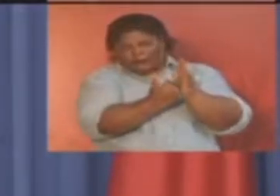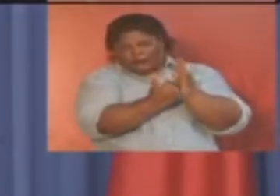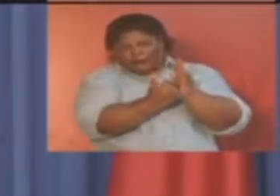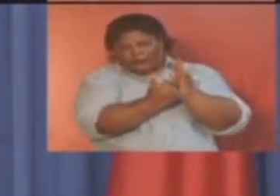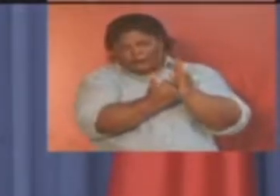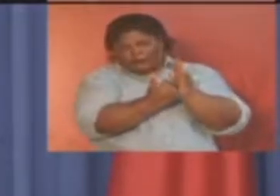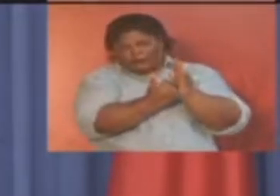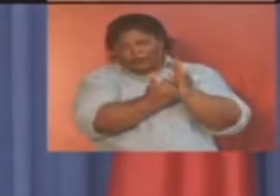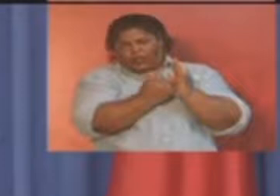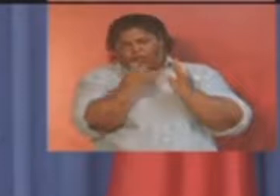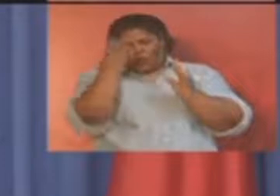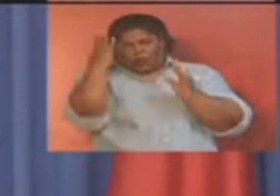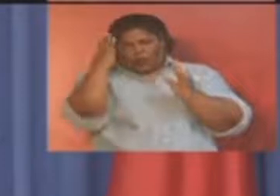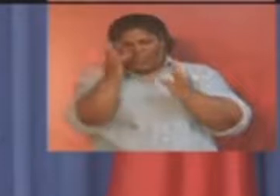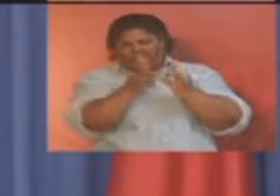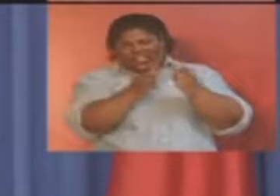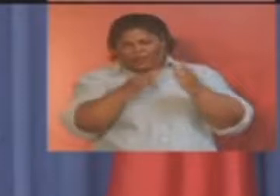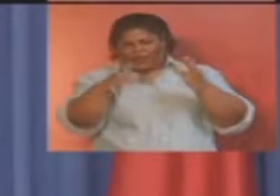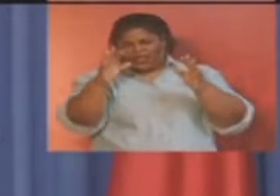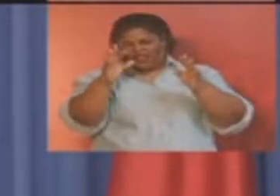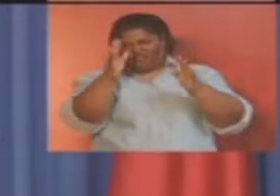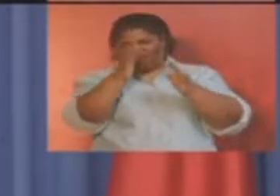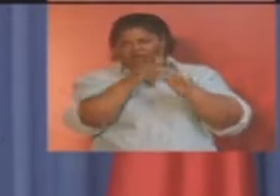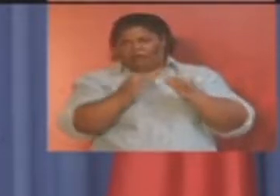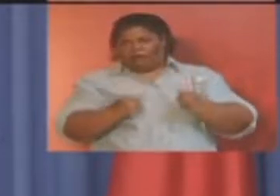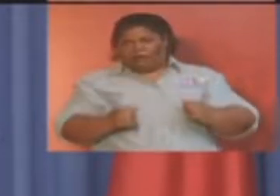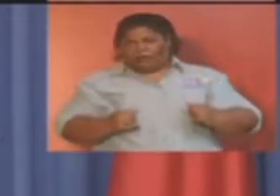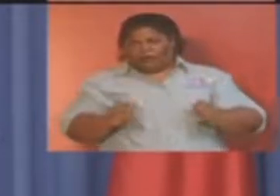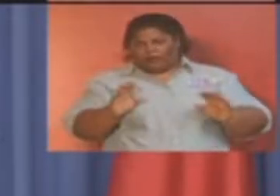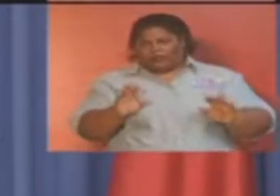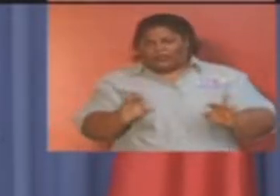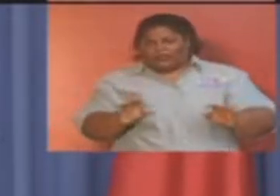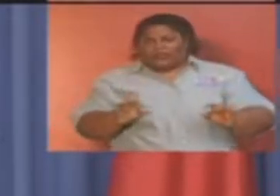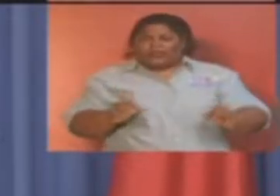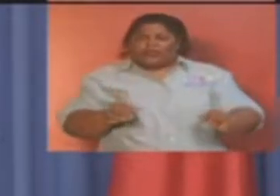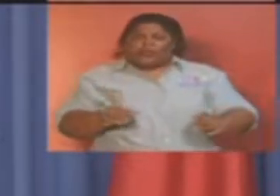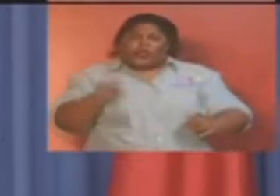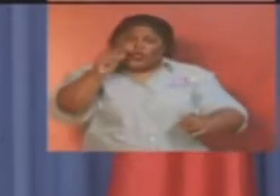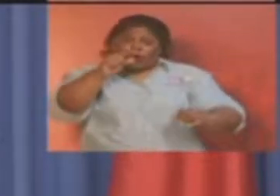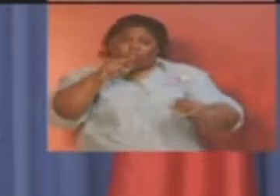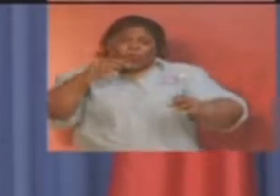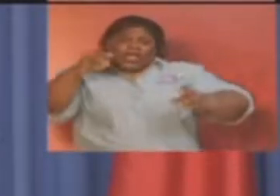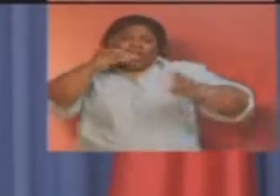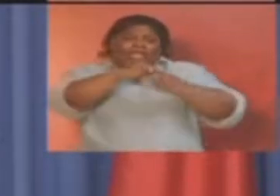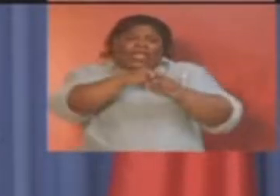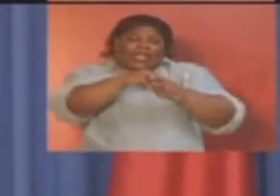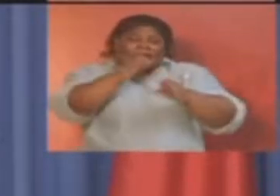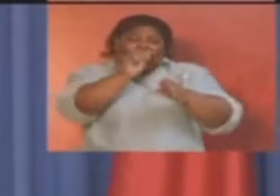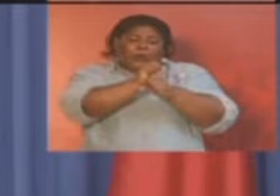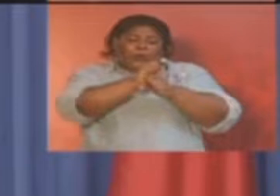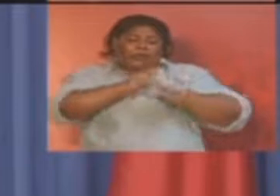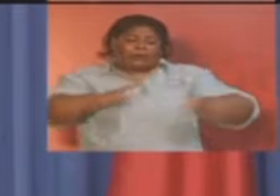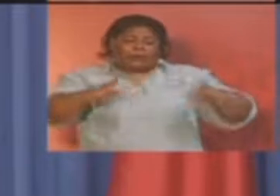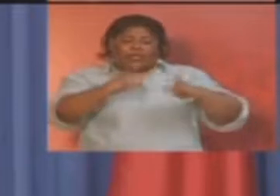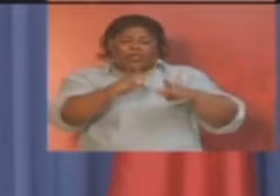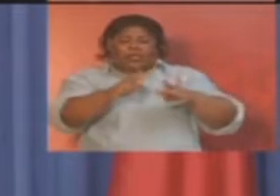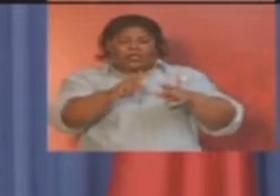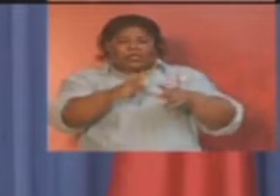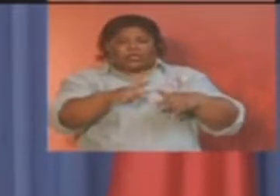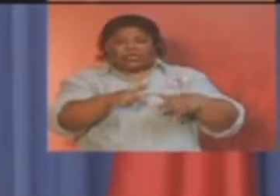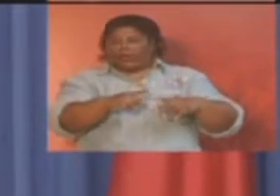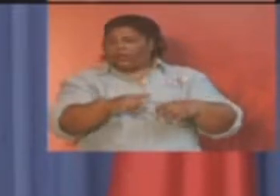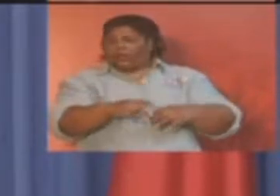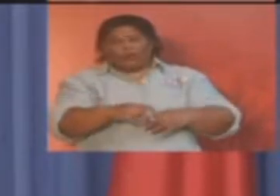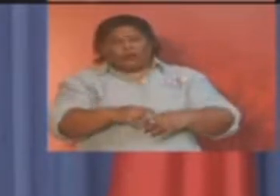we publish the regulations you'll see. So you're at any workplace unless specified, and shall where from possible work from